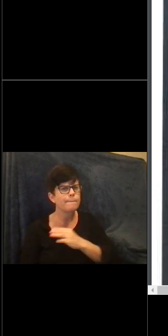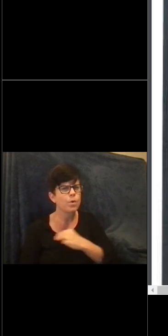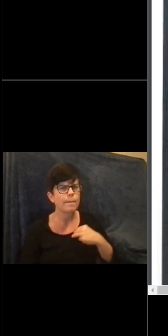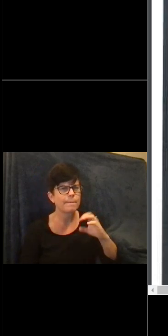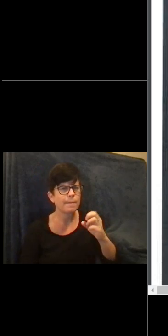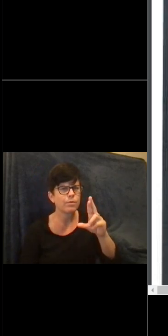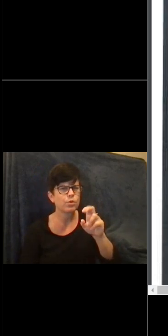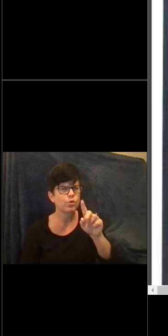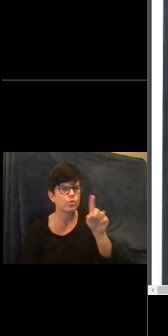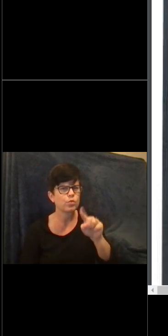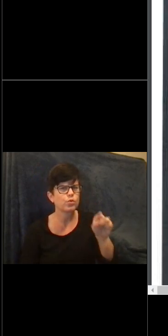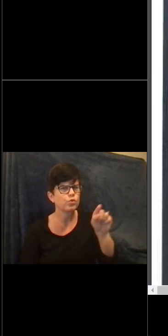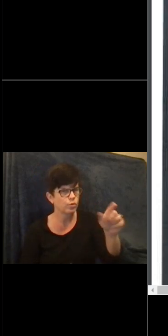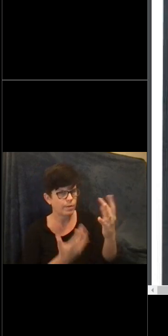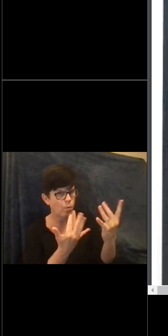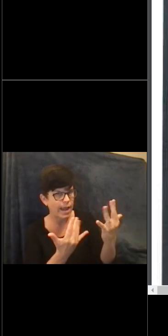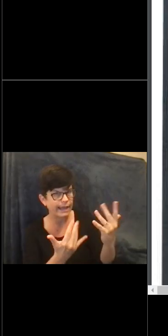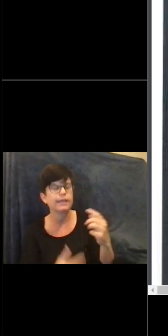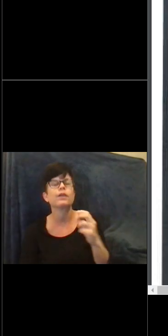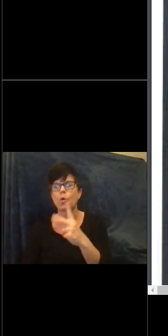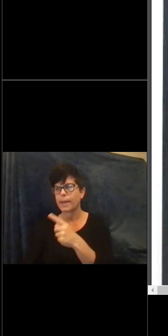ahead.